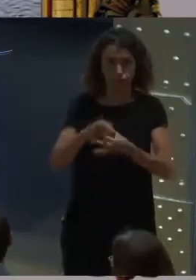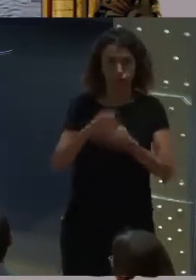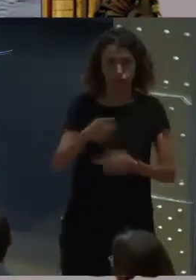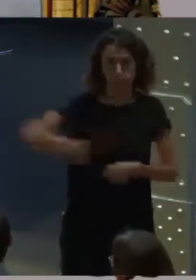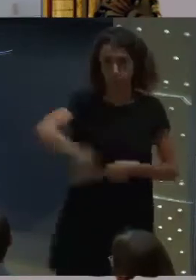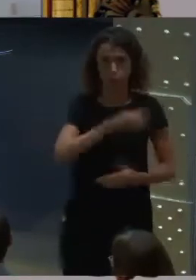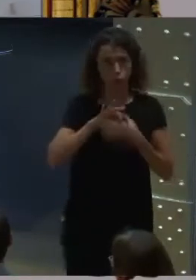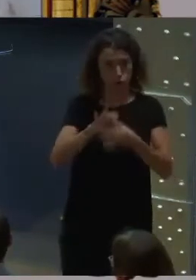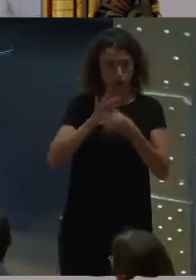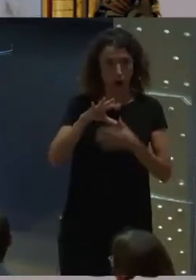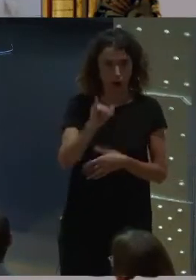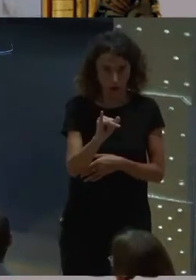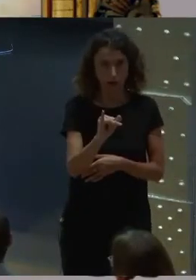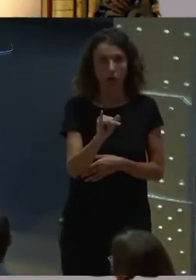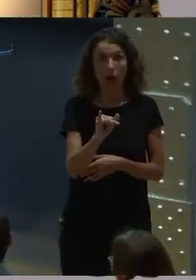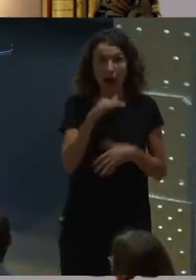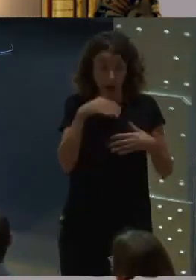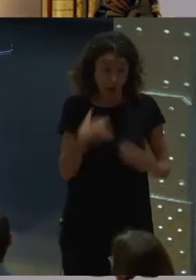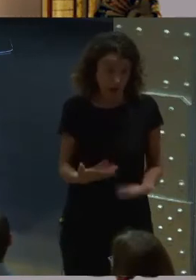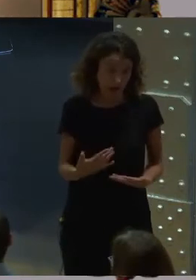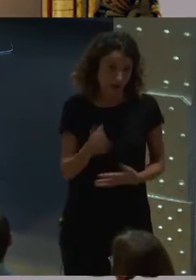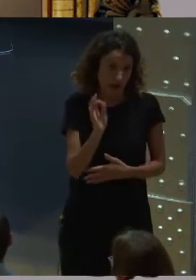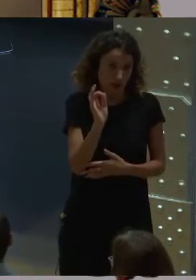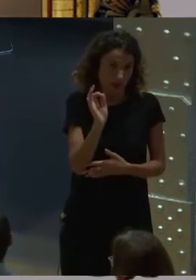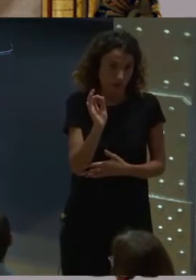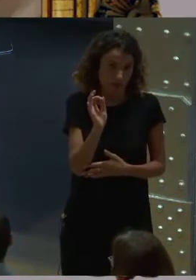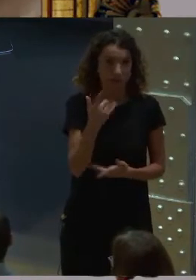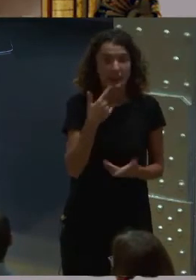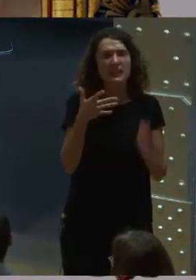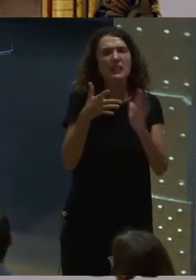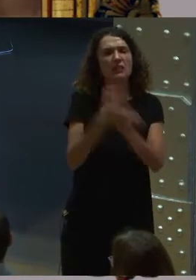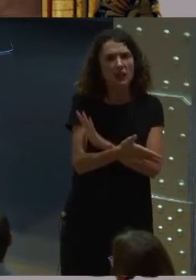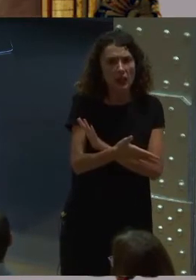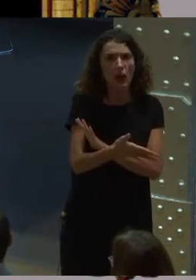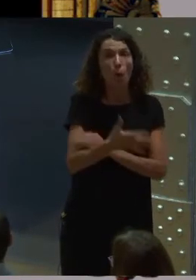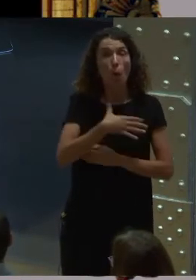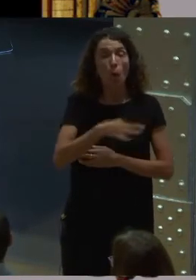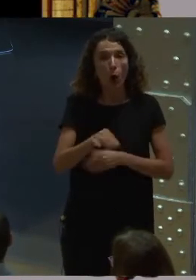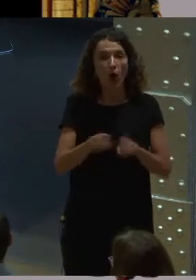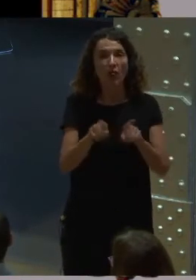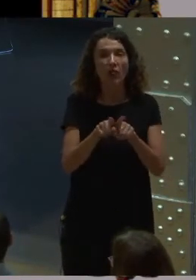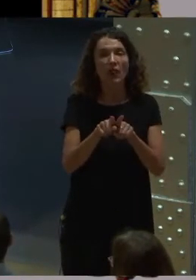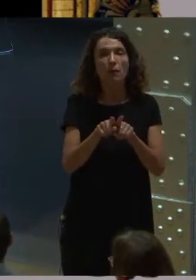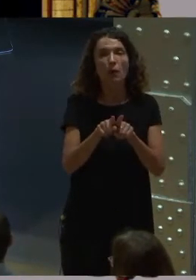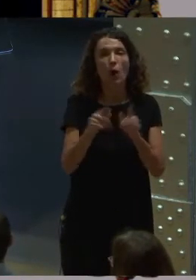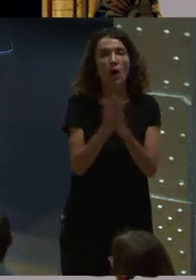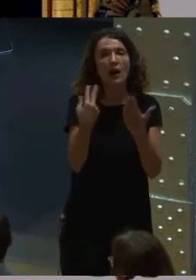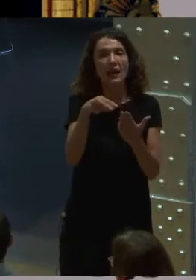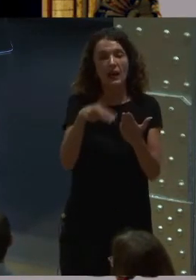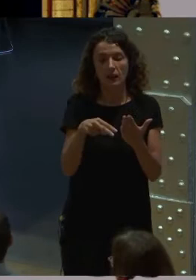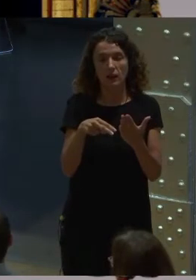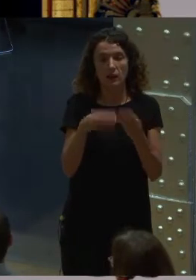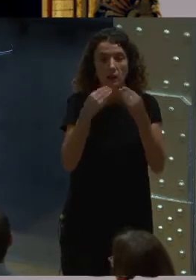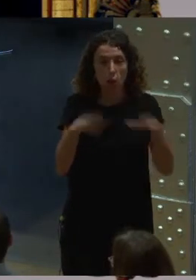us. Now, I don't mean by that we can learn lessons directly from history, but it does teach